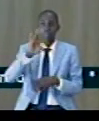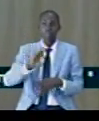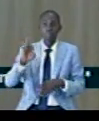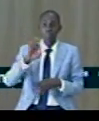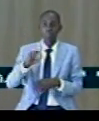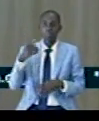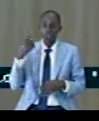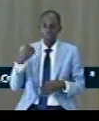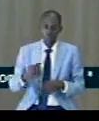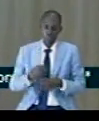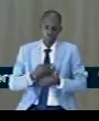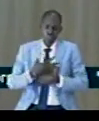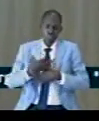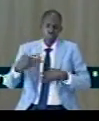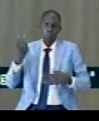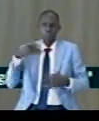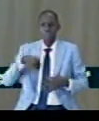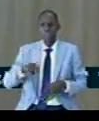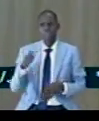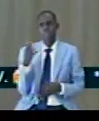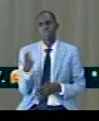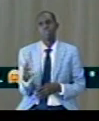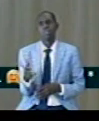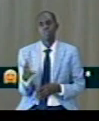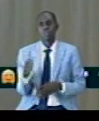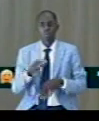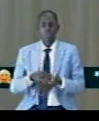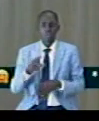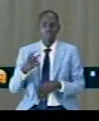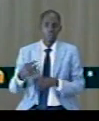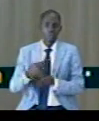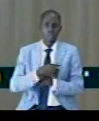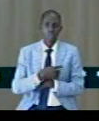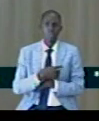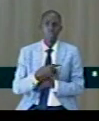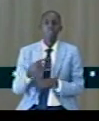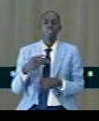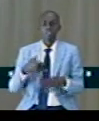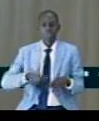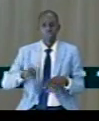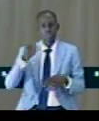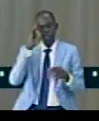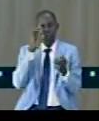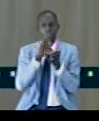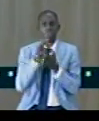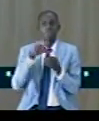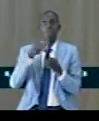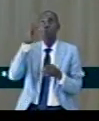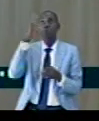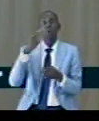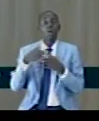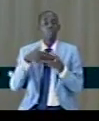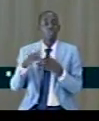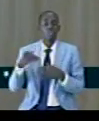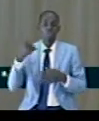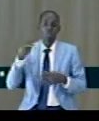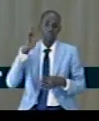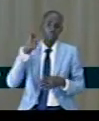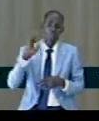still there. So when I came that second day again, I still believed God. After the ministration, that on